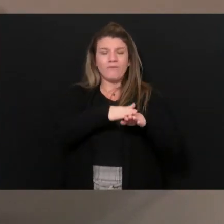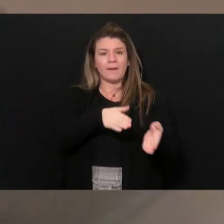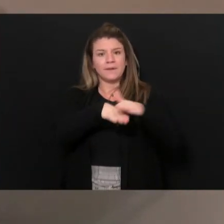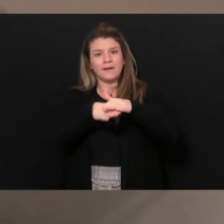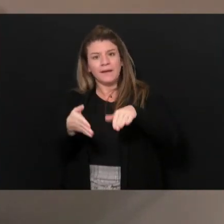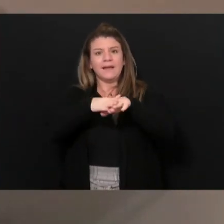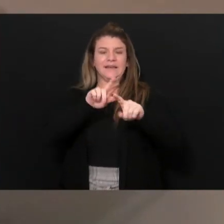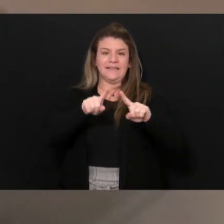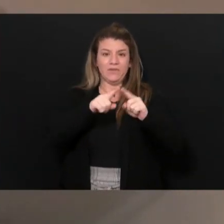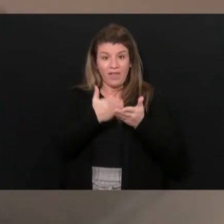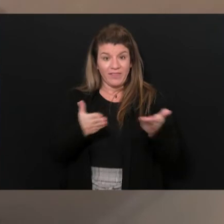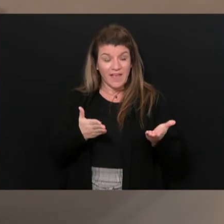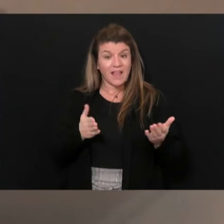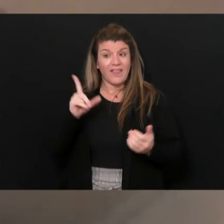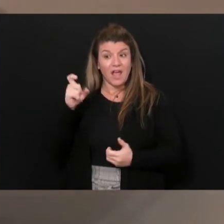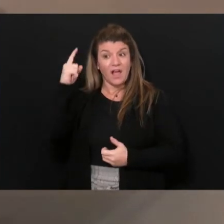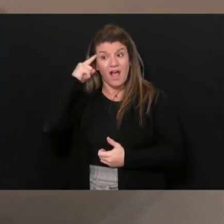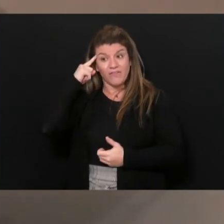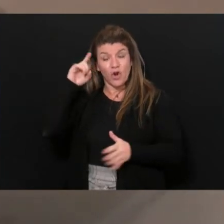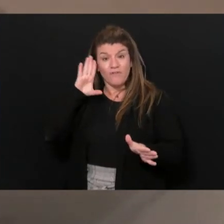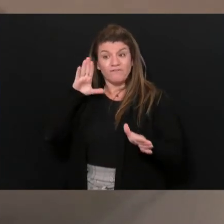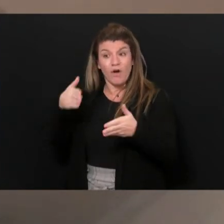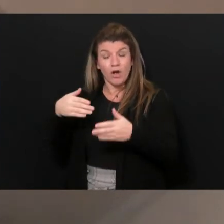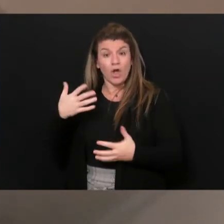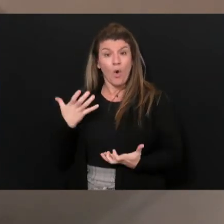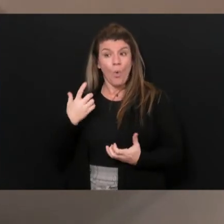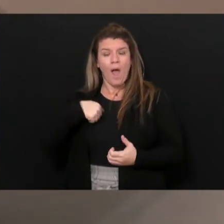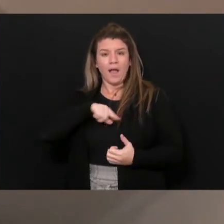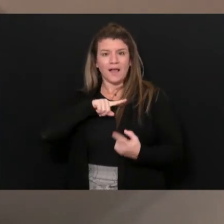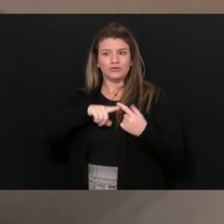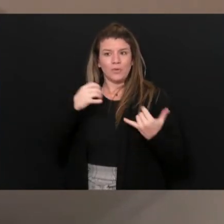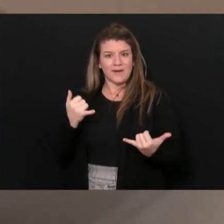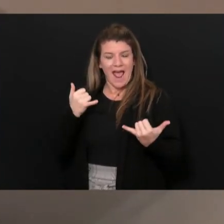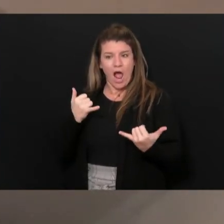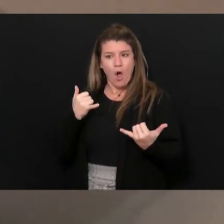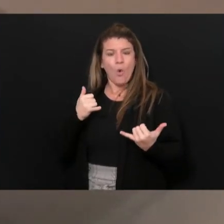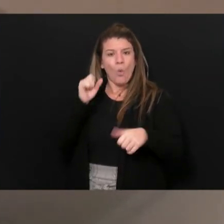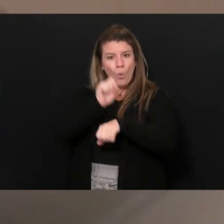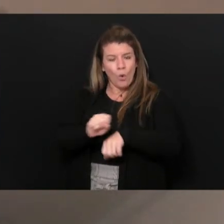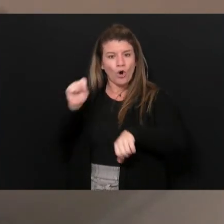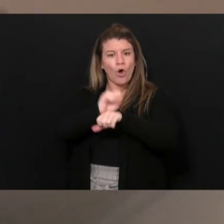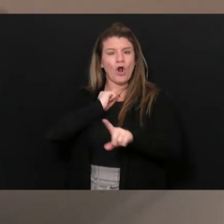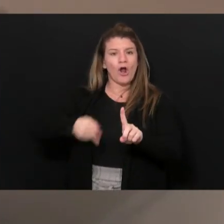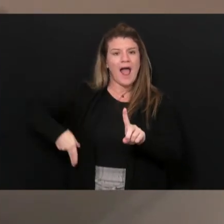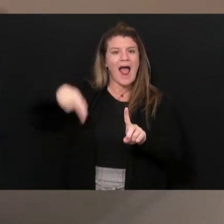governor's focus, to get to the most highly vulnerable population, which is